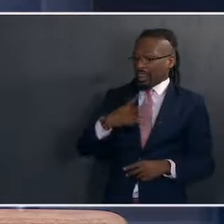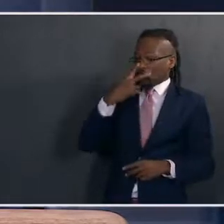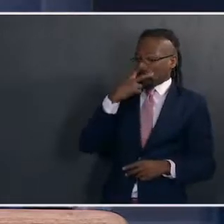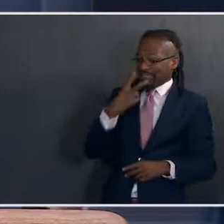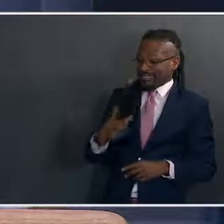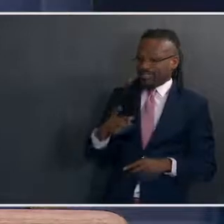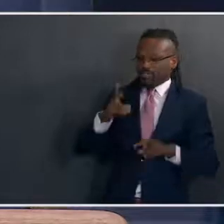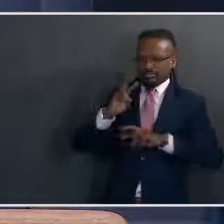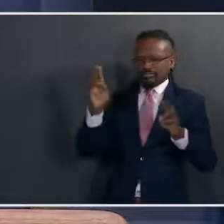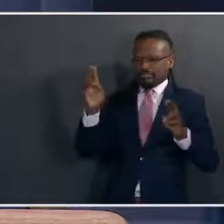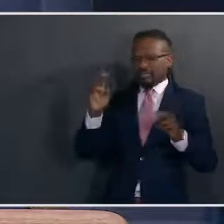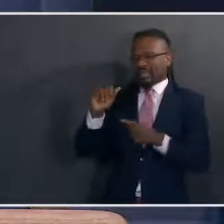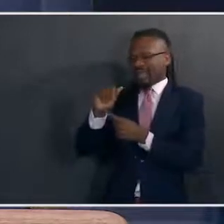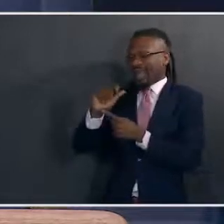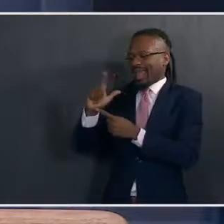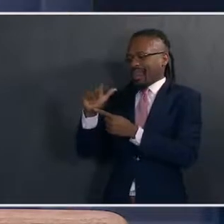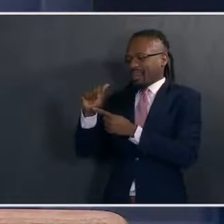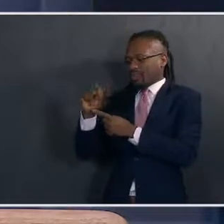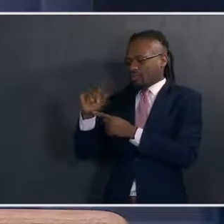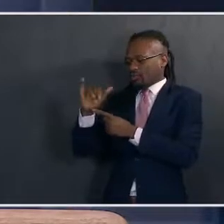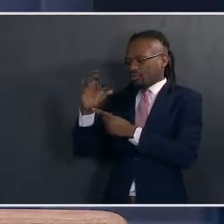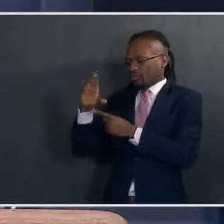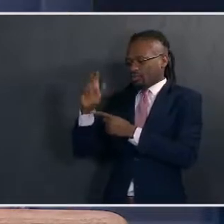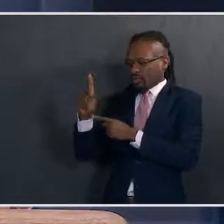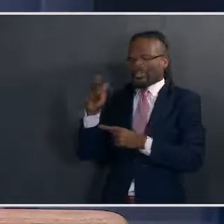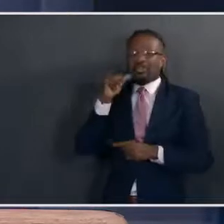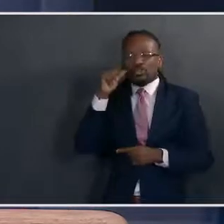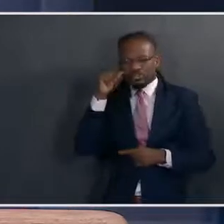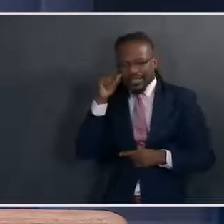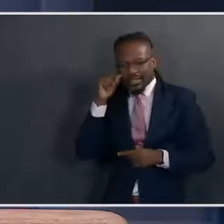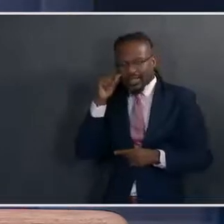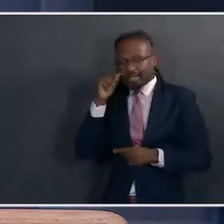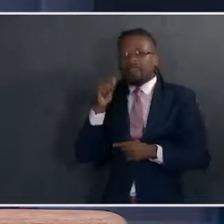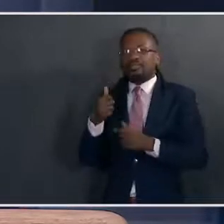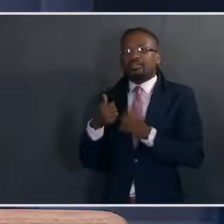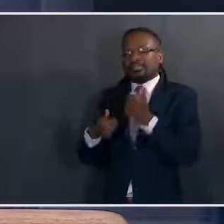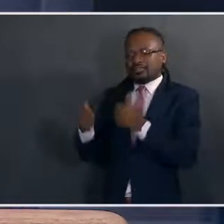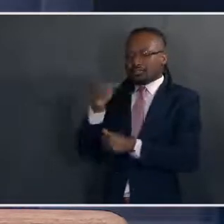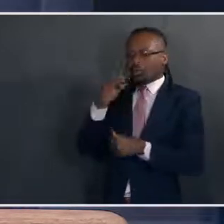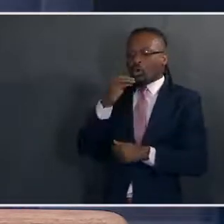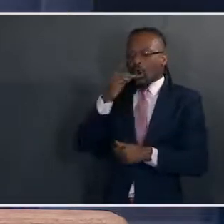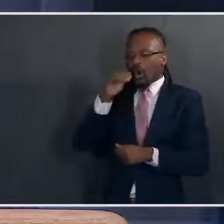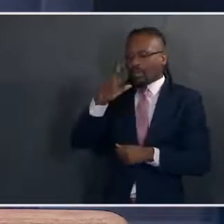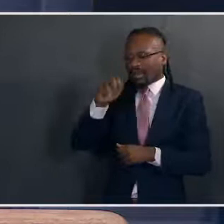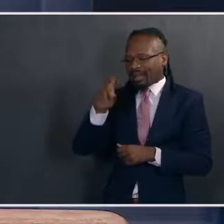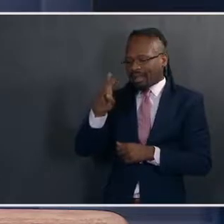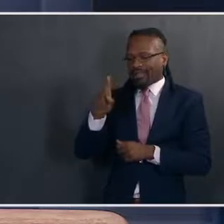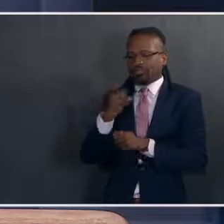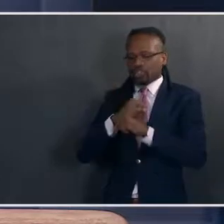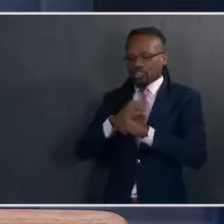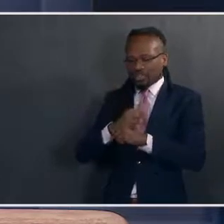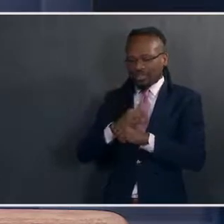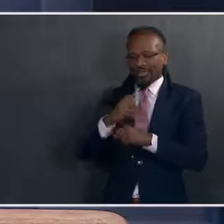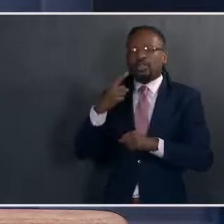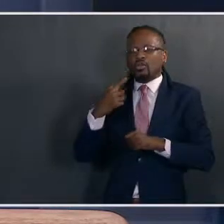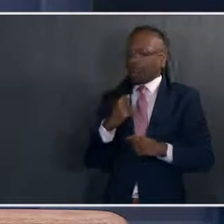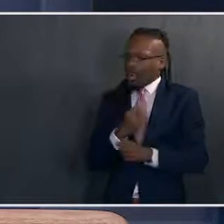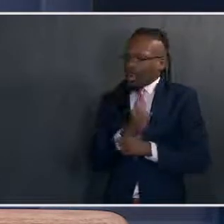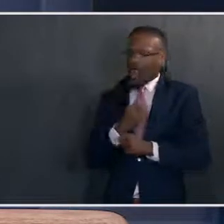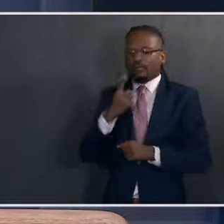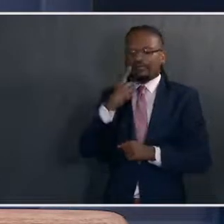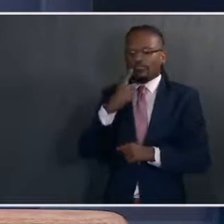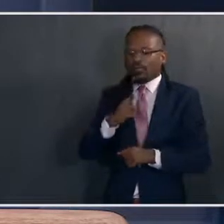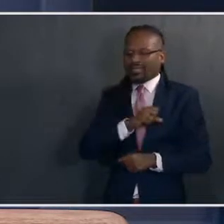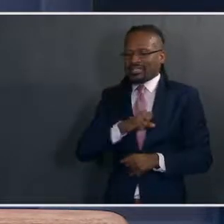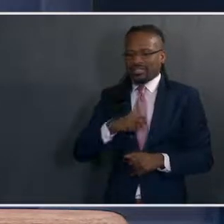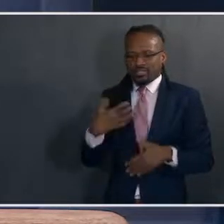place. Obviously, Ali Mayorkas was fortunately confirmed yesterday to Secretary of Homeland Security. We'd, of course, love for the Senate to move forward with the confirmation of